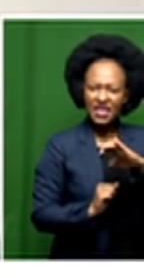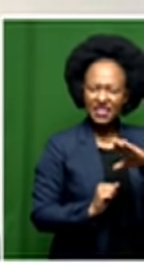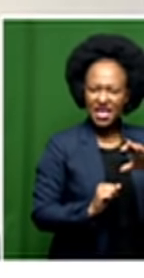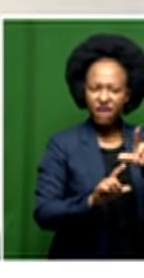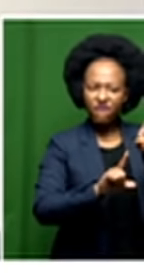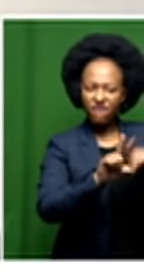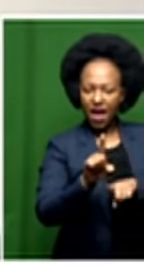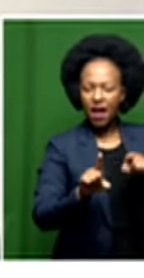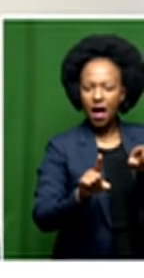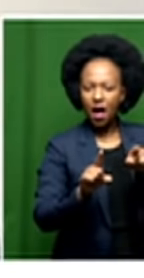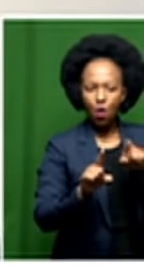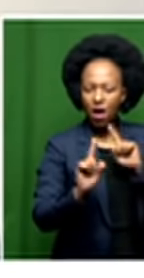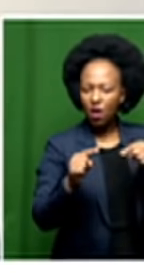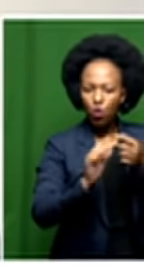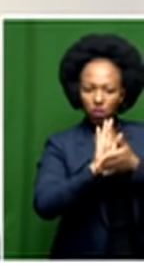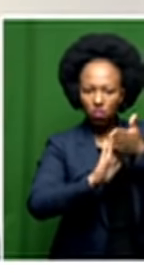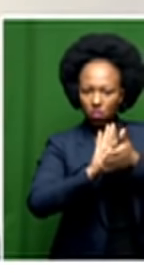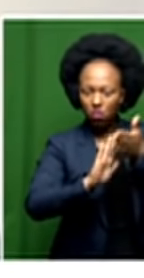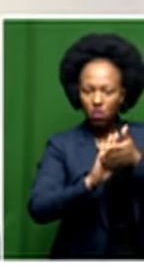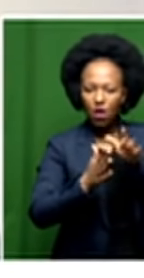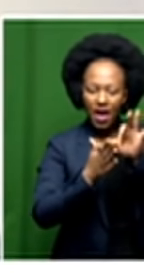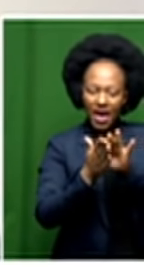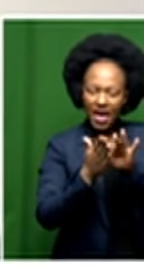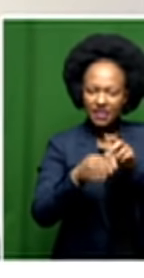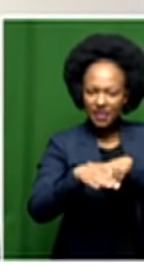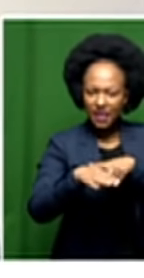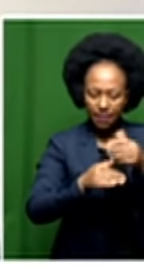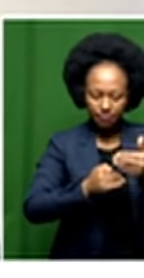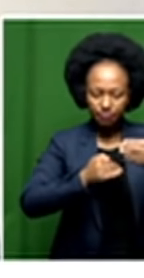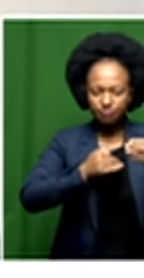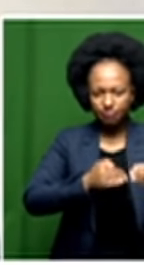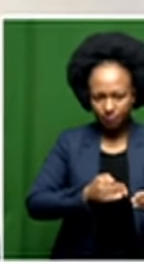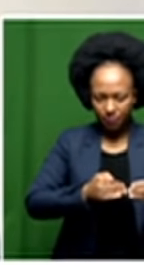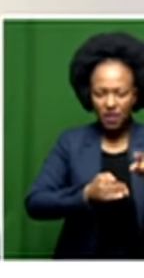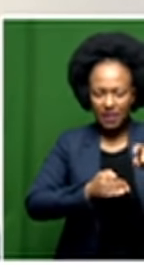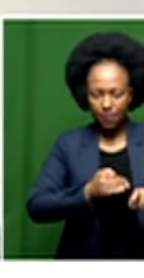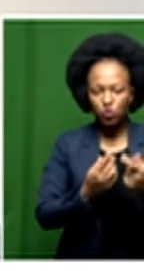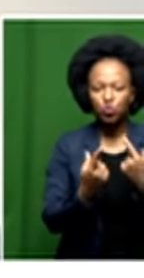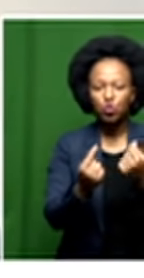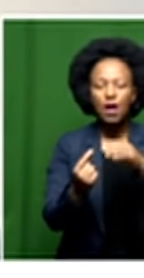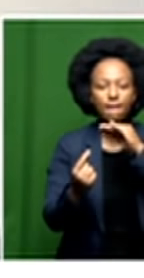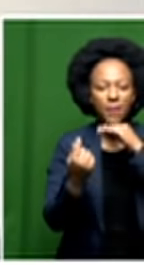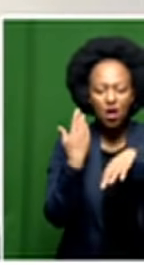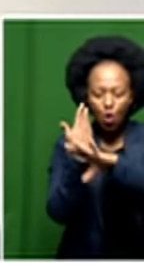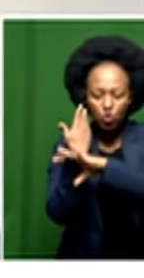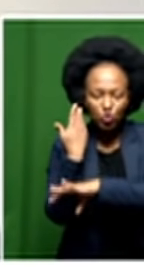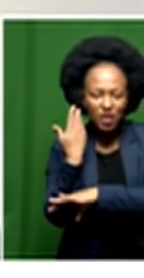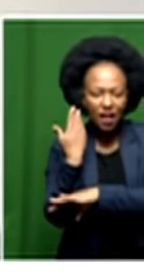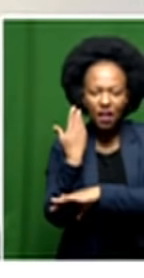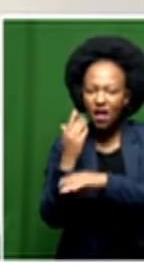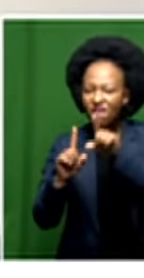to convene the election within the stipulated period is an unconstitutional